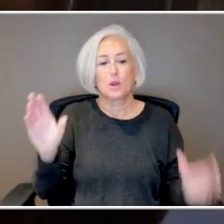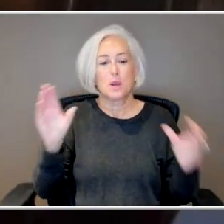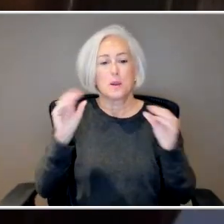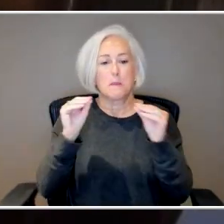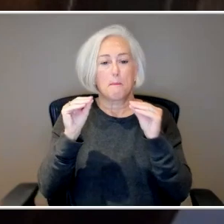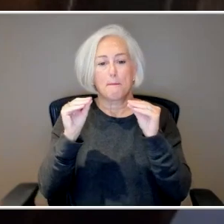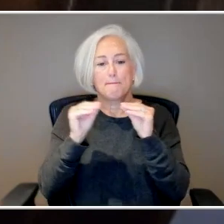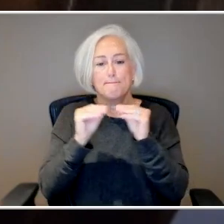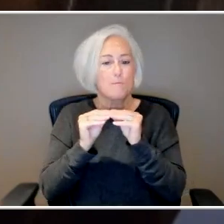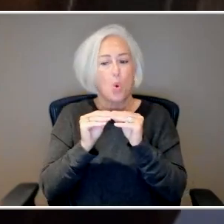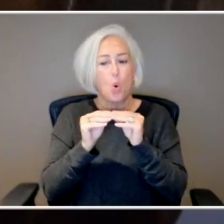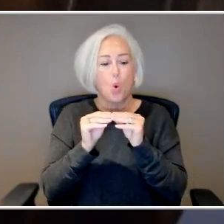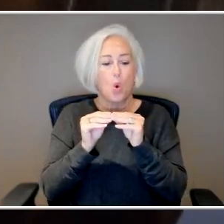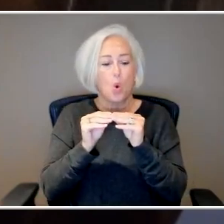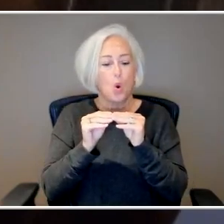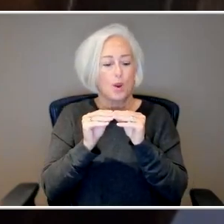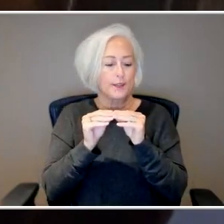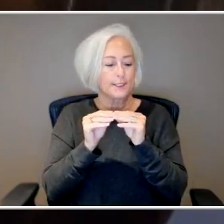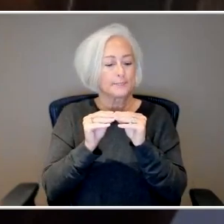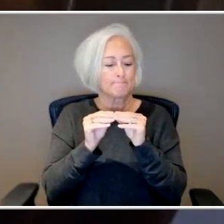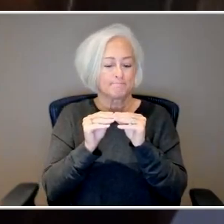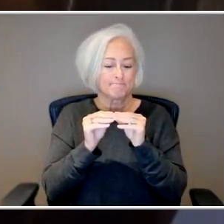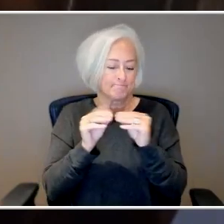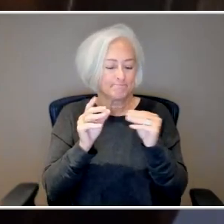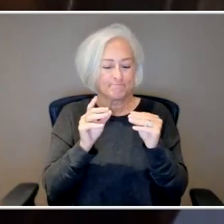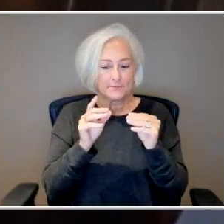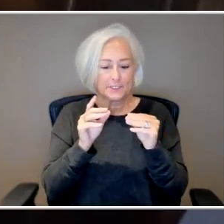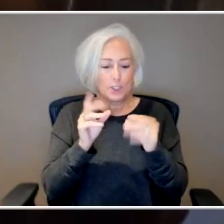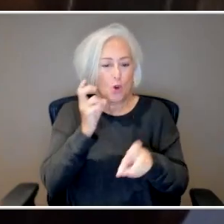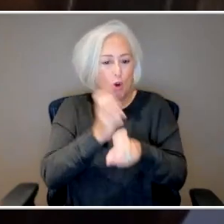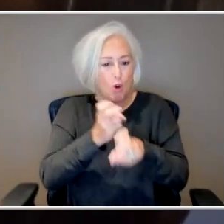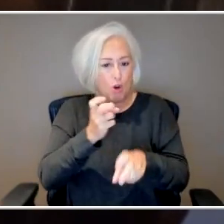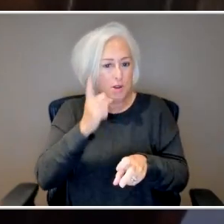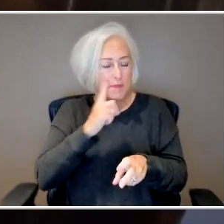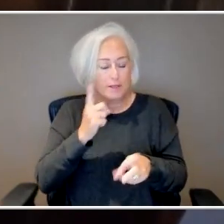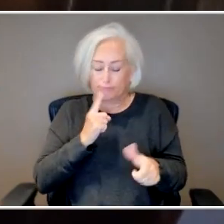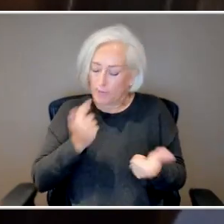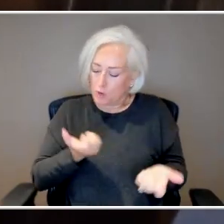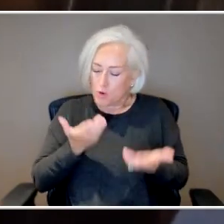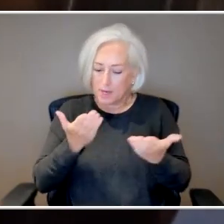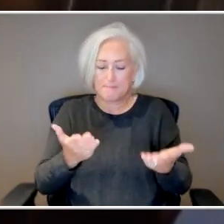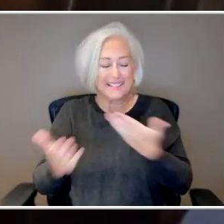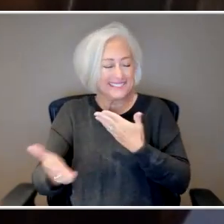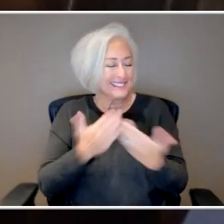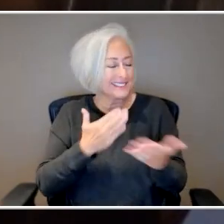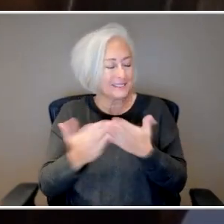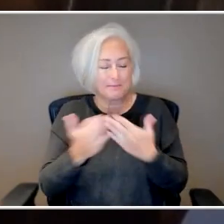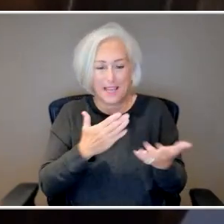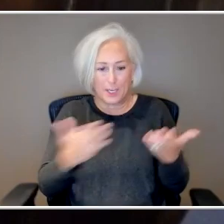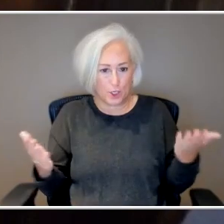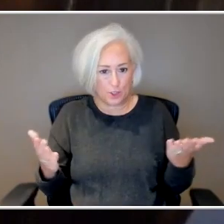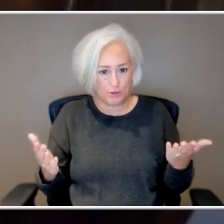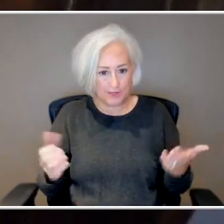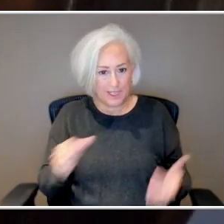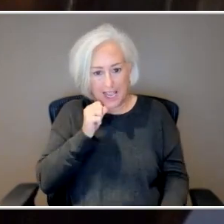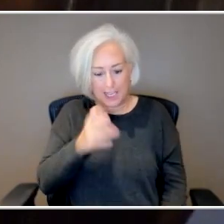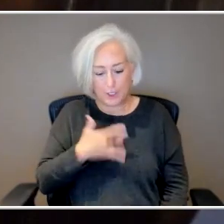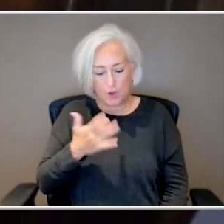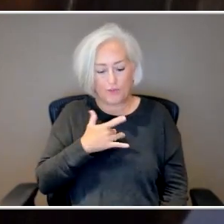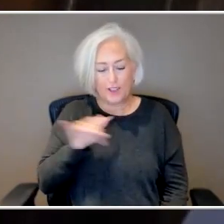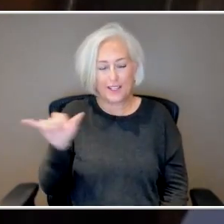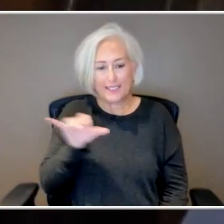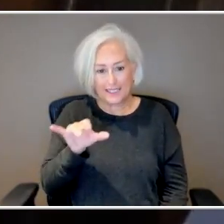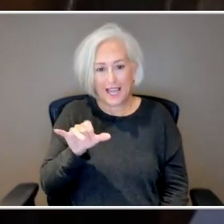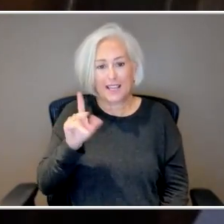but to me, I would recommend going to KU no matter what. I don't feel like the university is